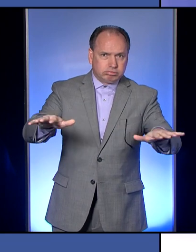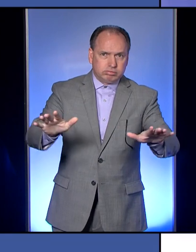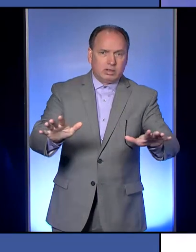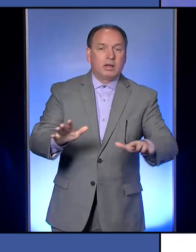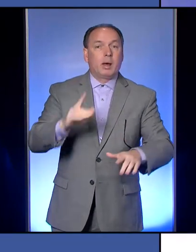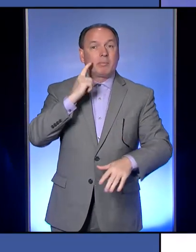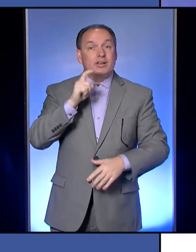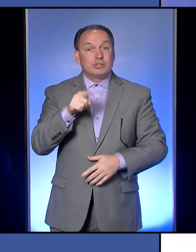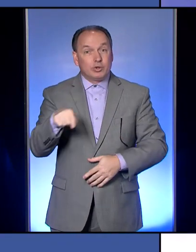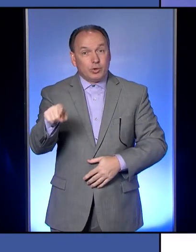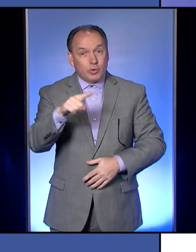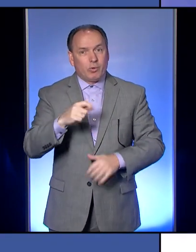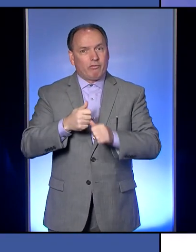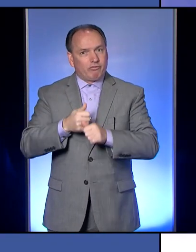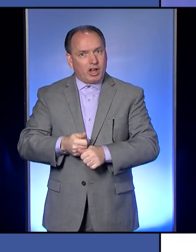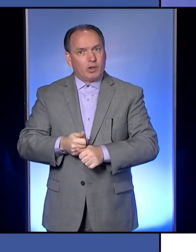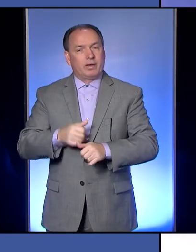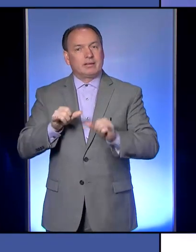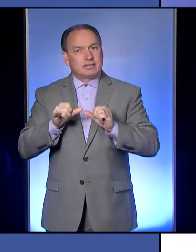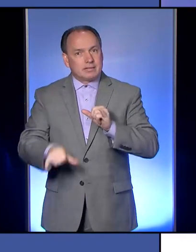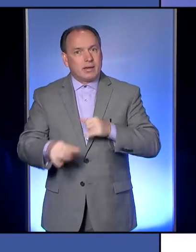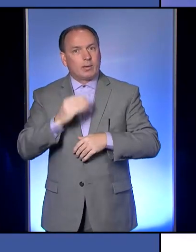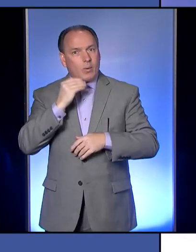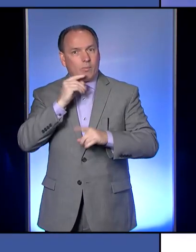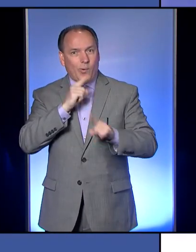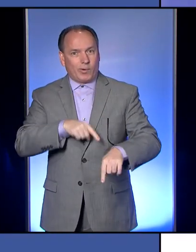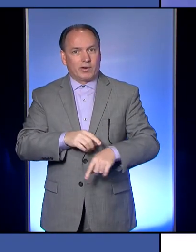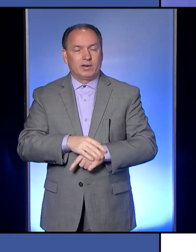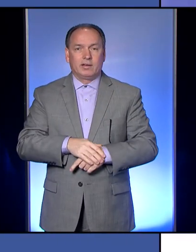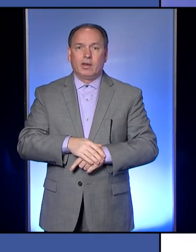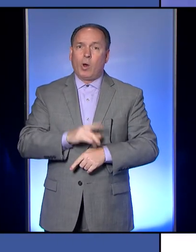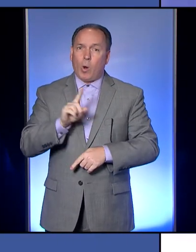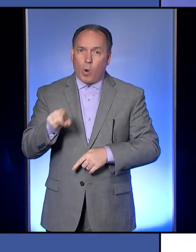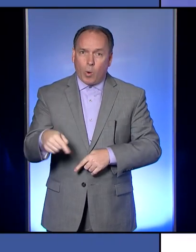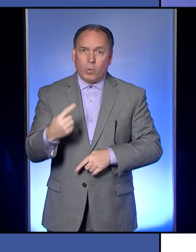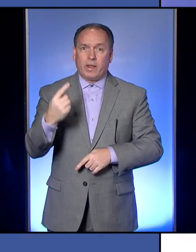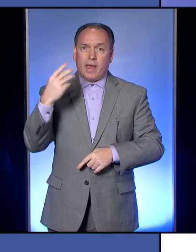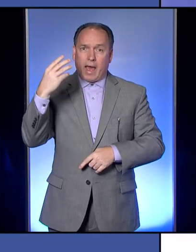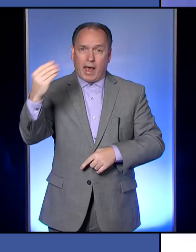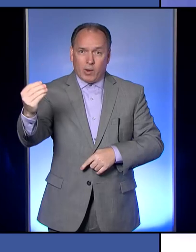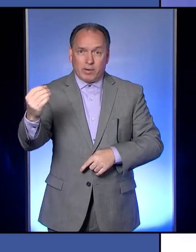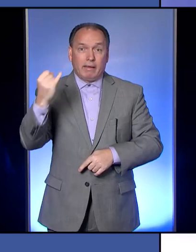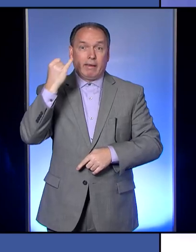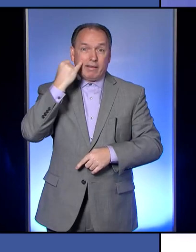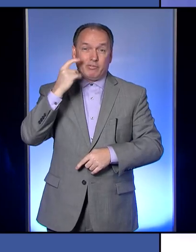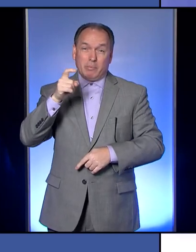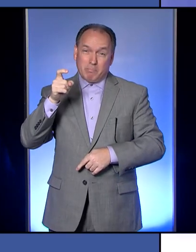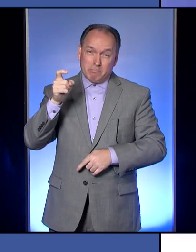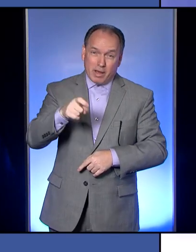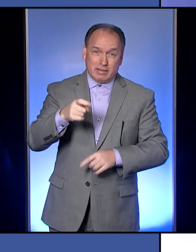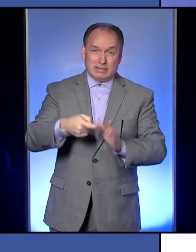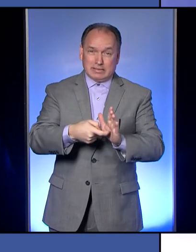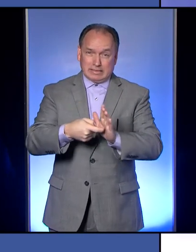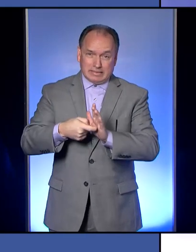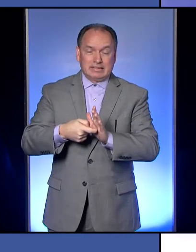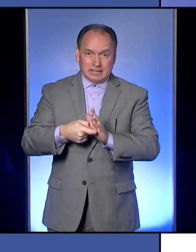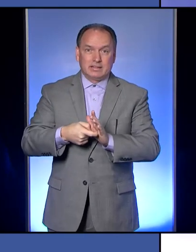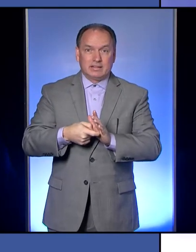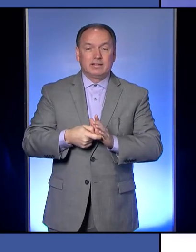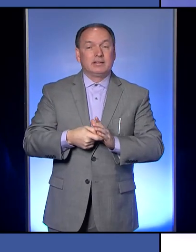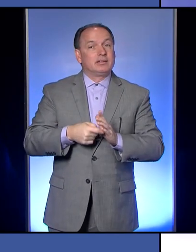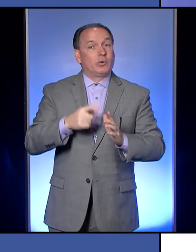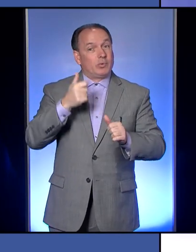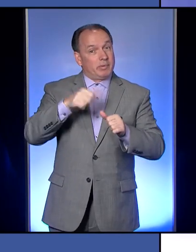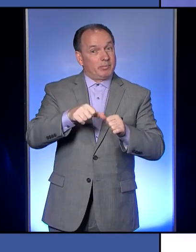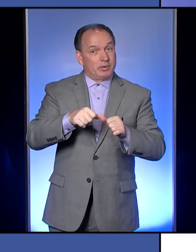and only go out if you must go out. Remember, when you go out, to wear your mask. I wore mine